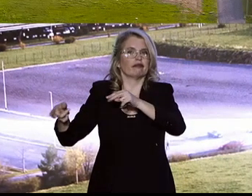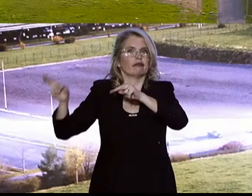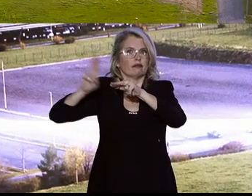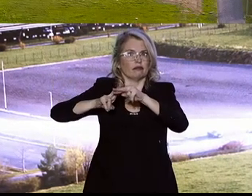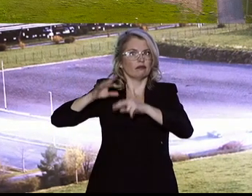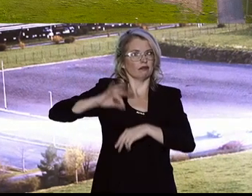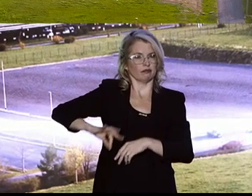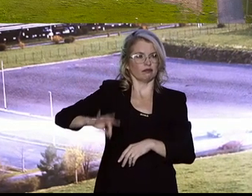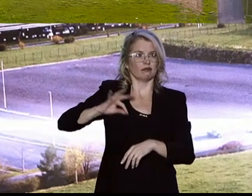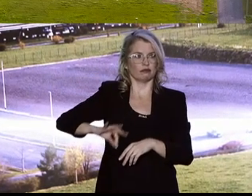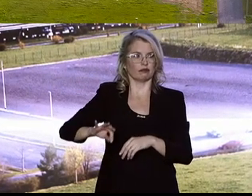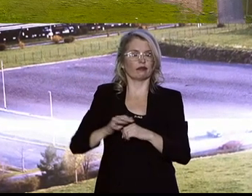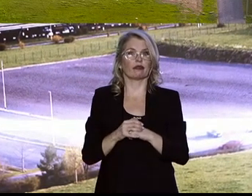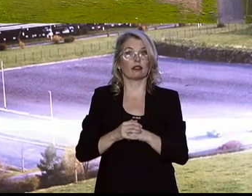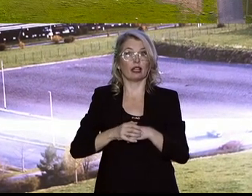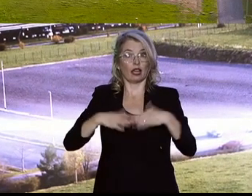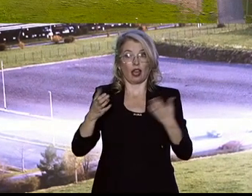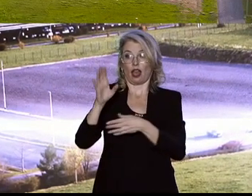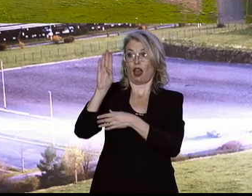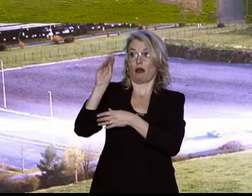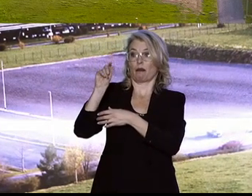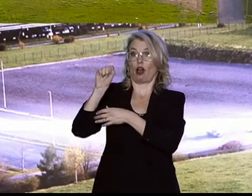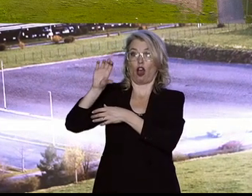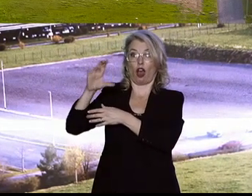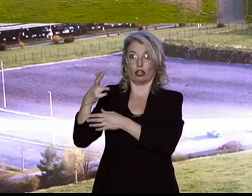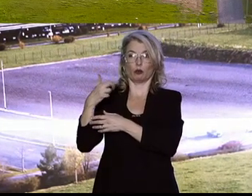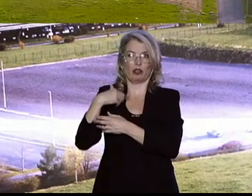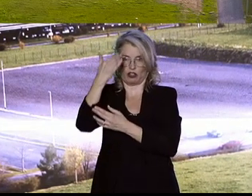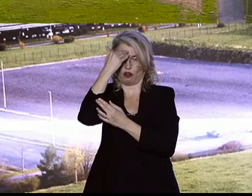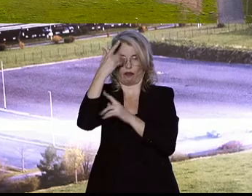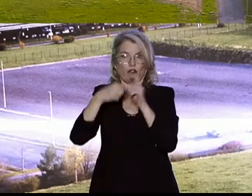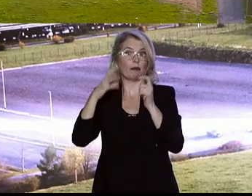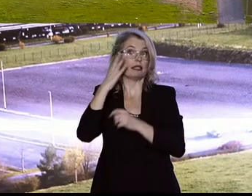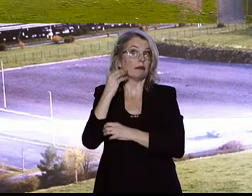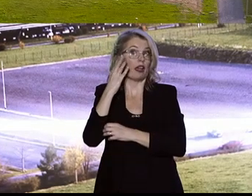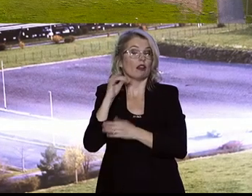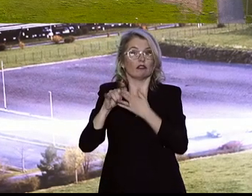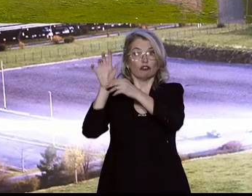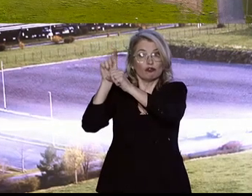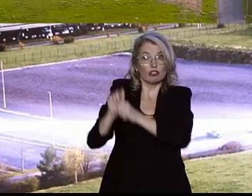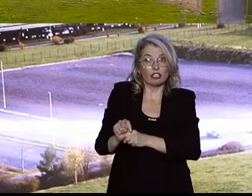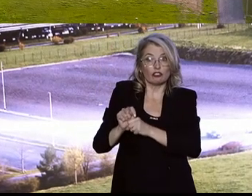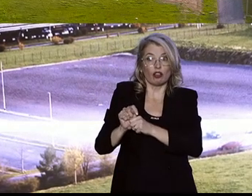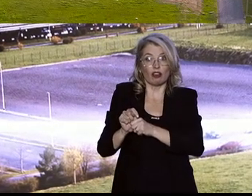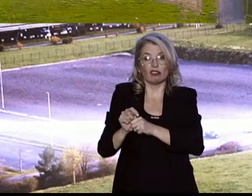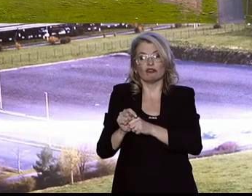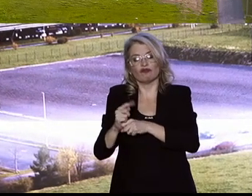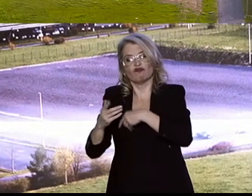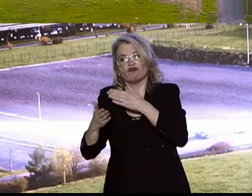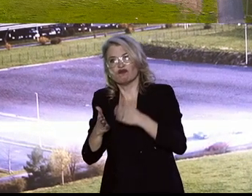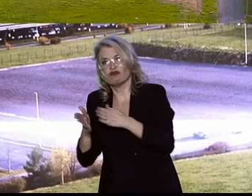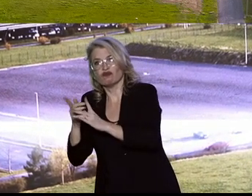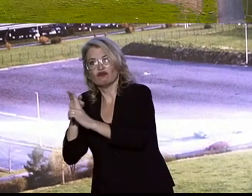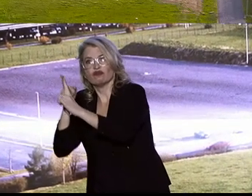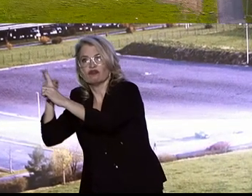gains. At Bosch, we know from experience that traditional roadmaps